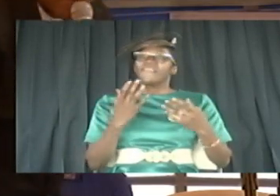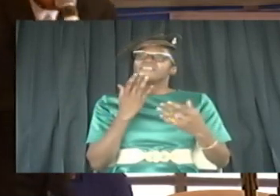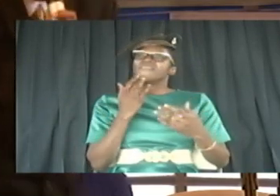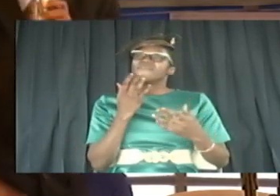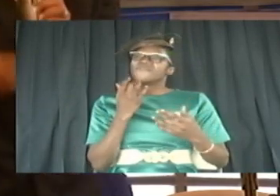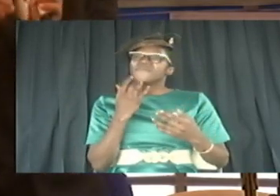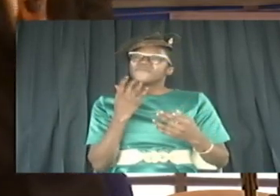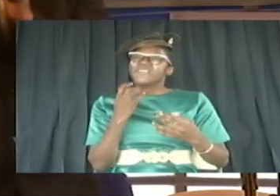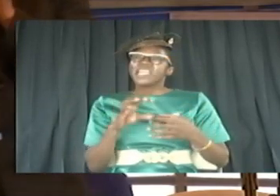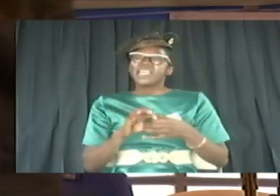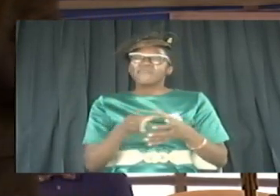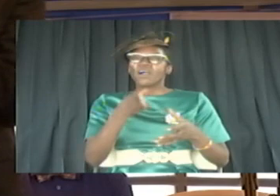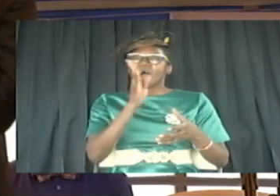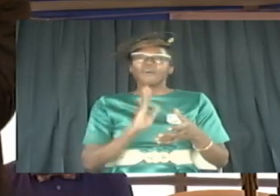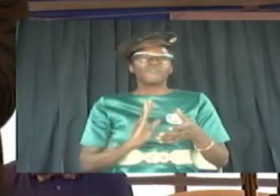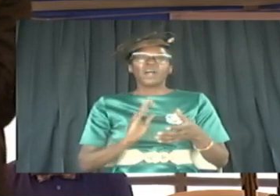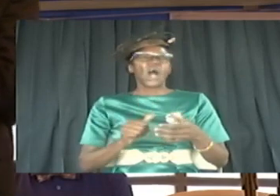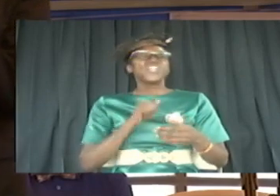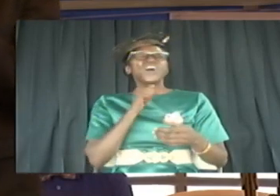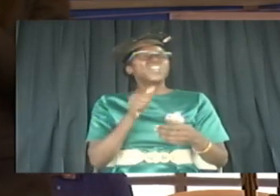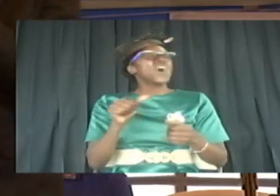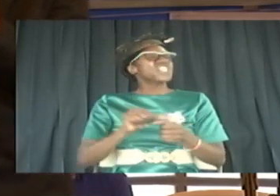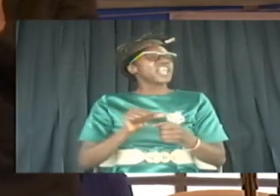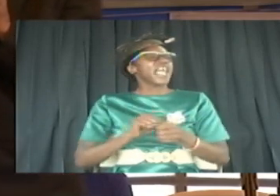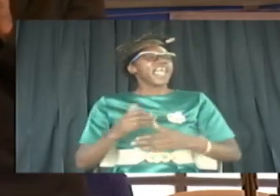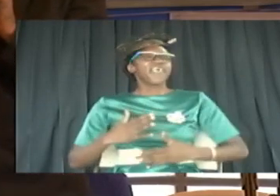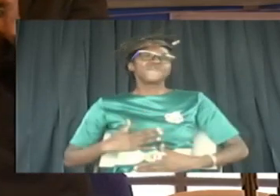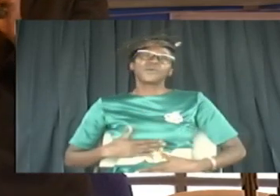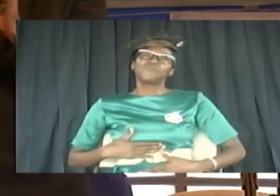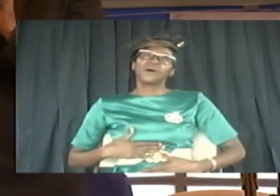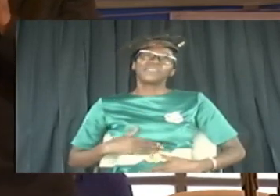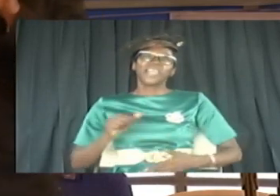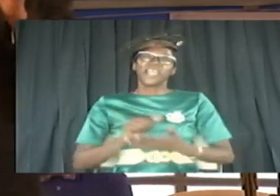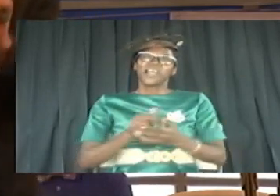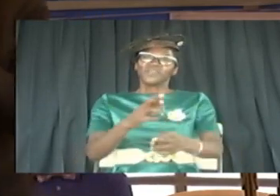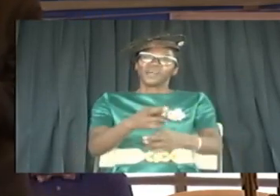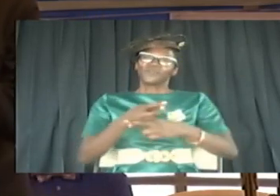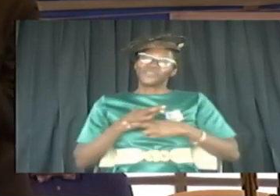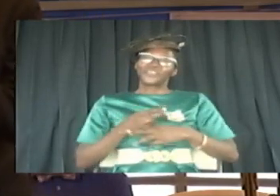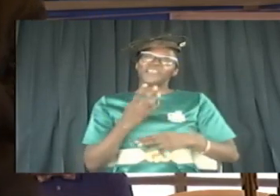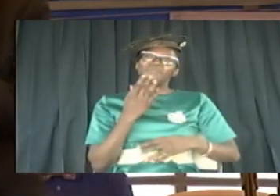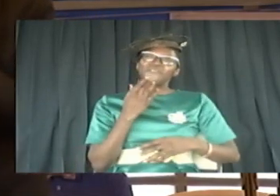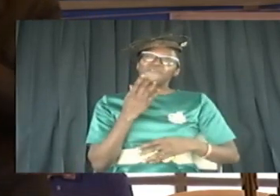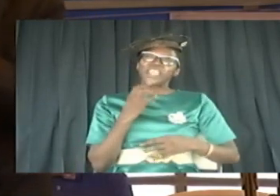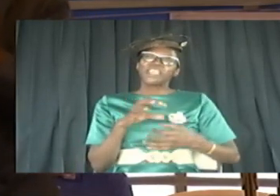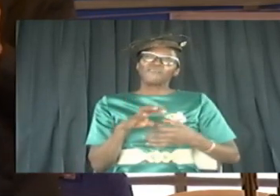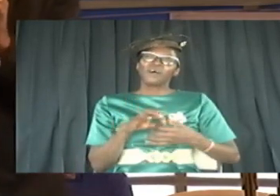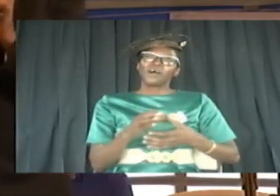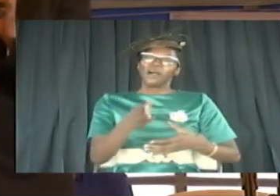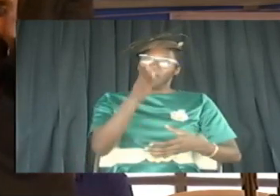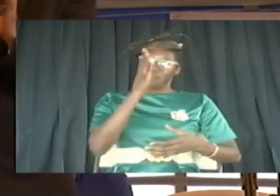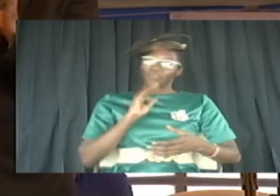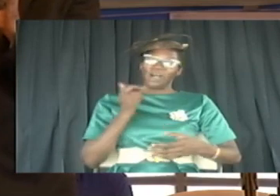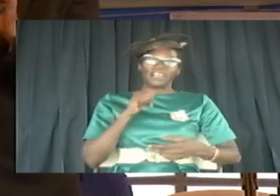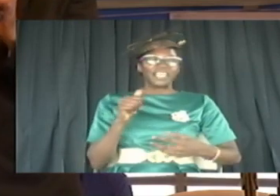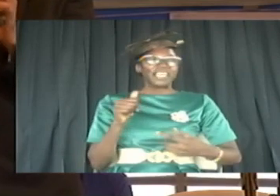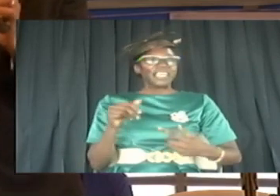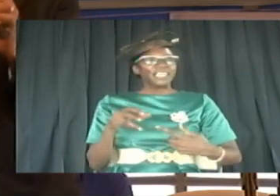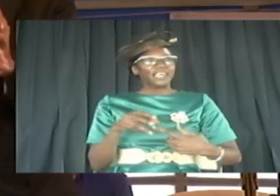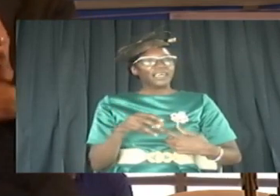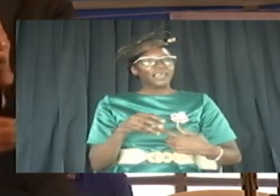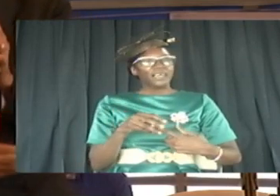God. It is not everybody, amen, that receives the favor of God in a particular